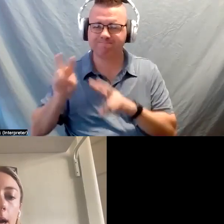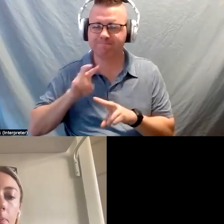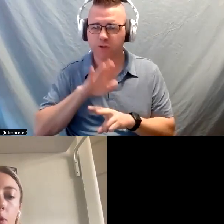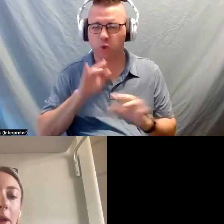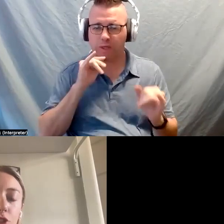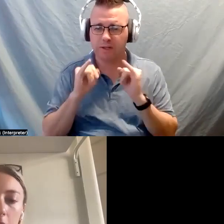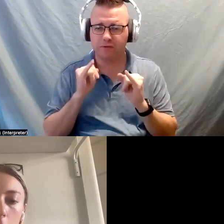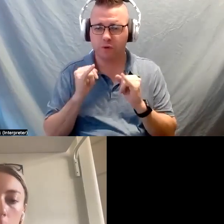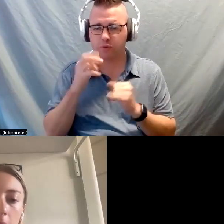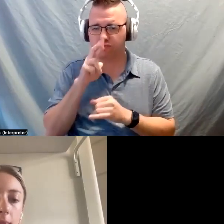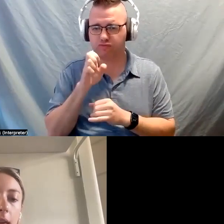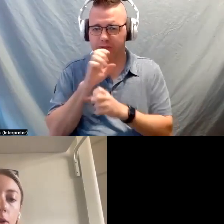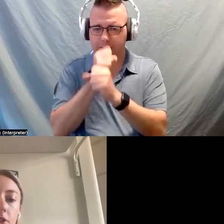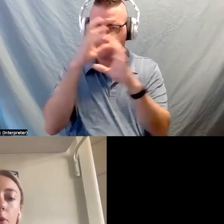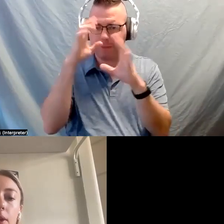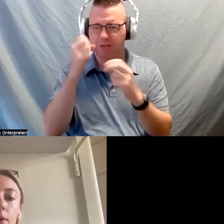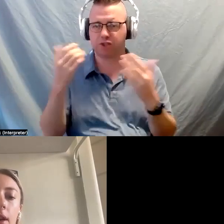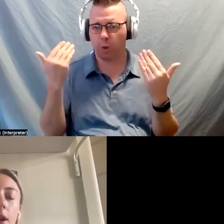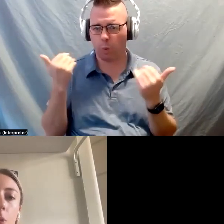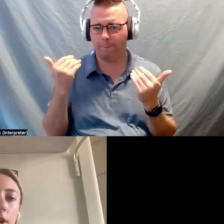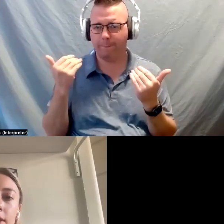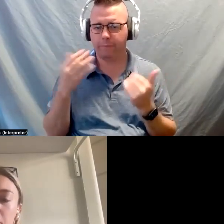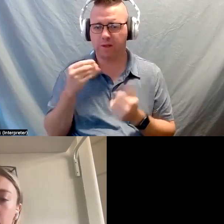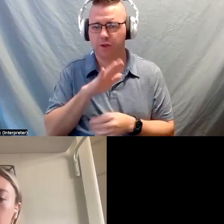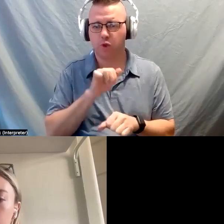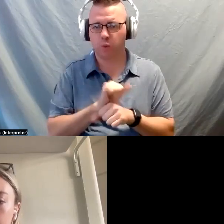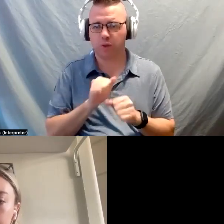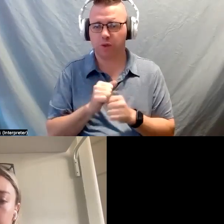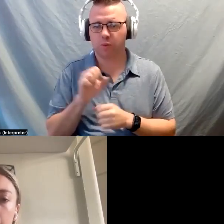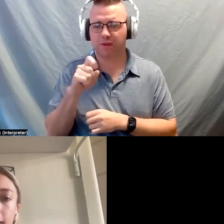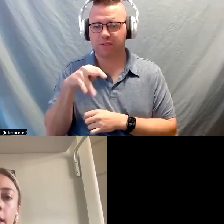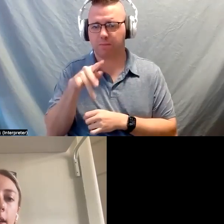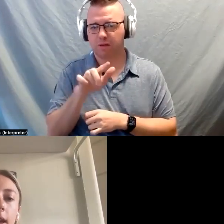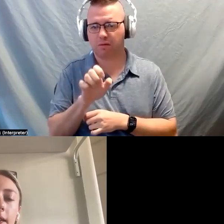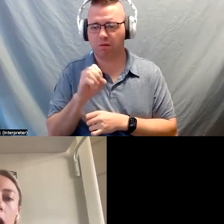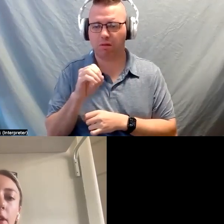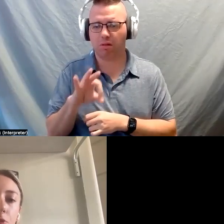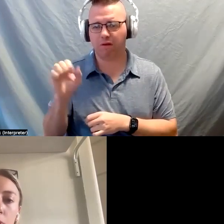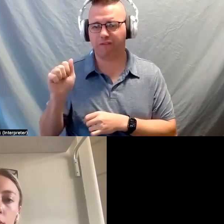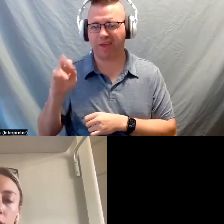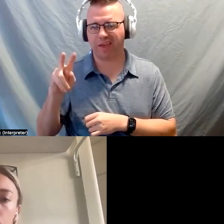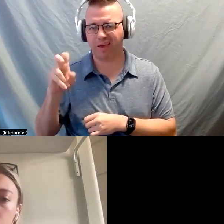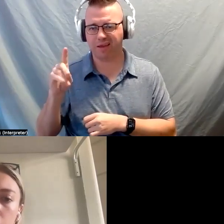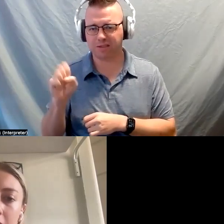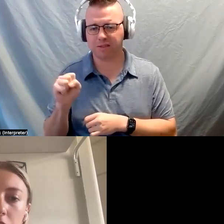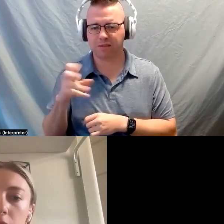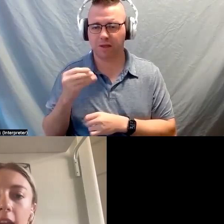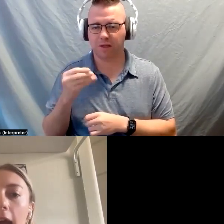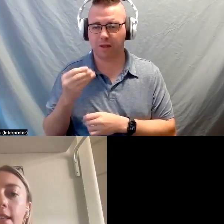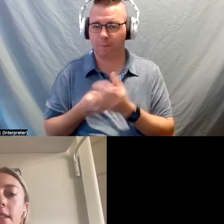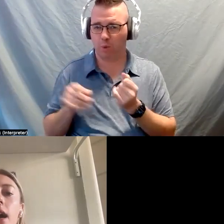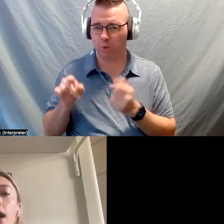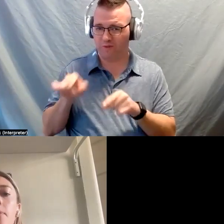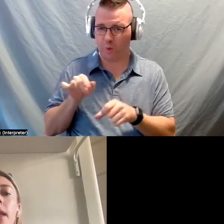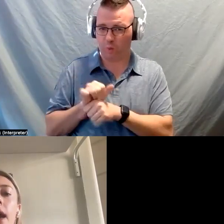interview, Reimagining Hope, and then also your work of The Spectacle of AIDS. And in combination with both of those works, I just wanted